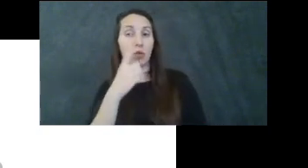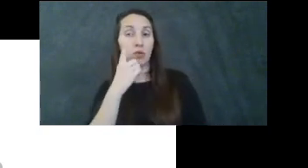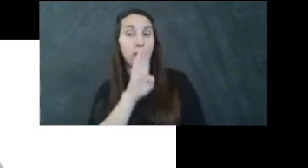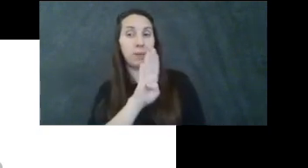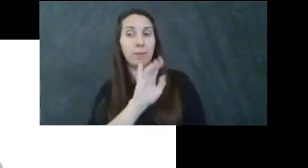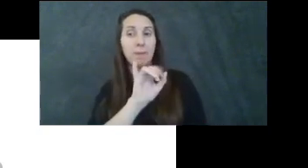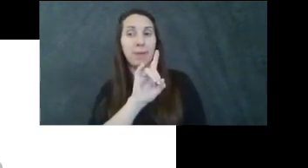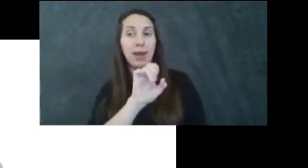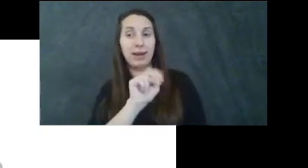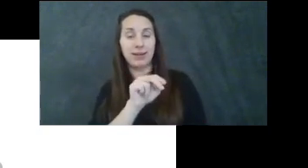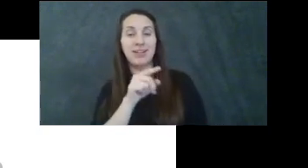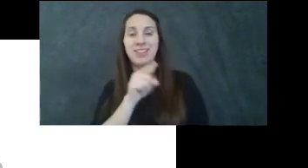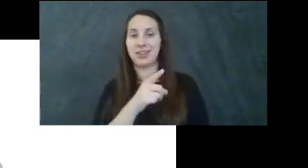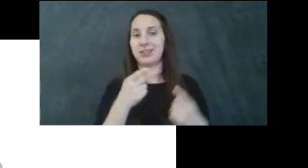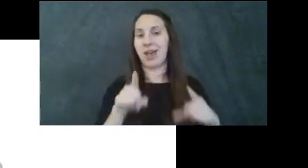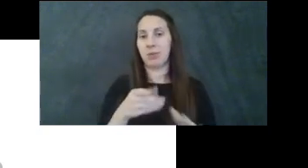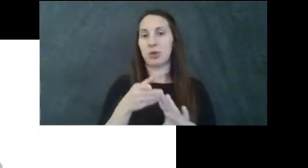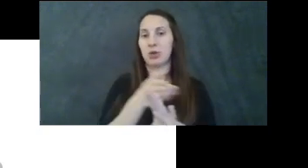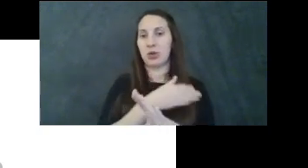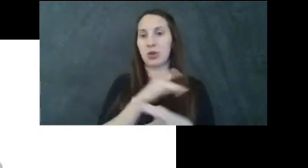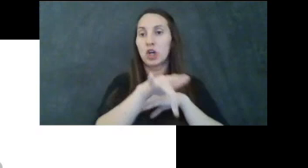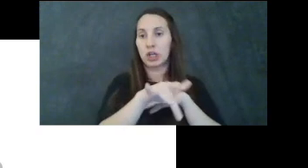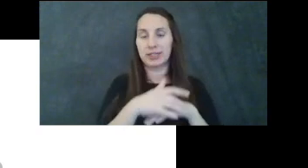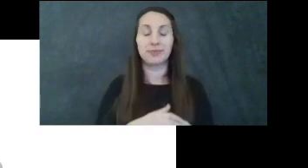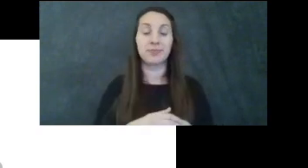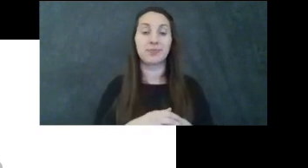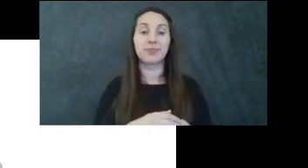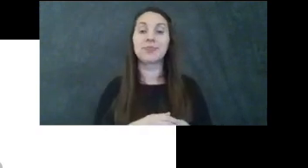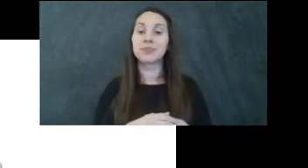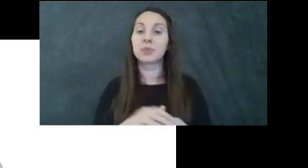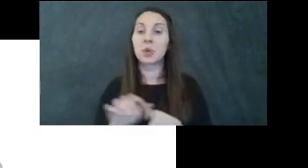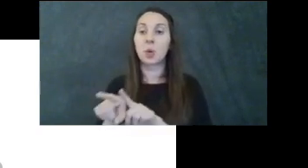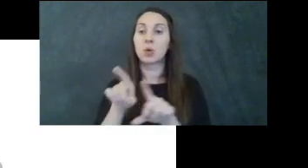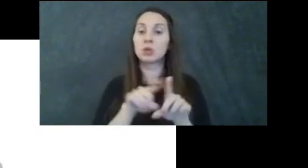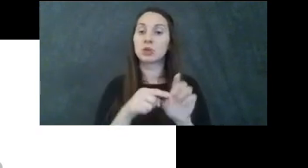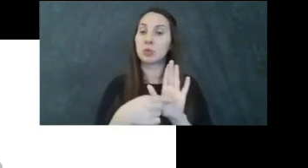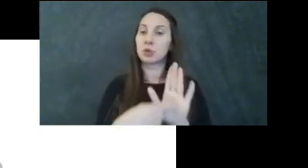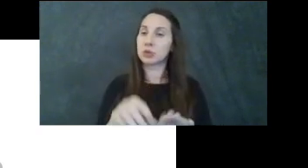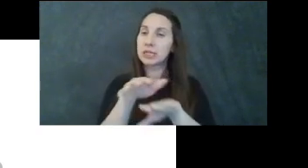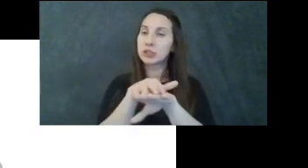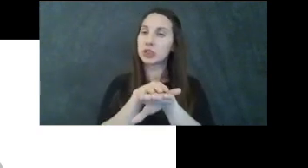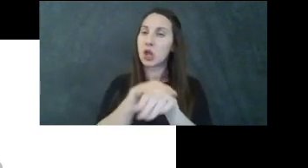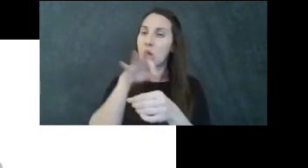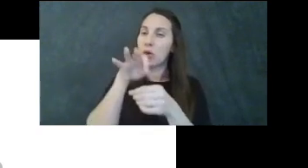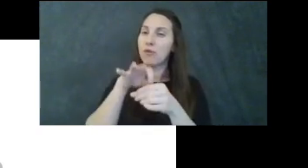place early, and it also produced a slow vote at the end as those votes got